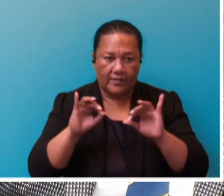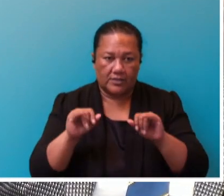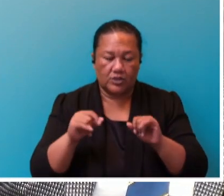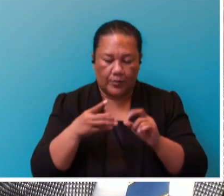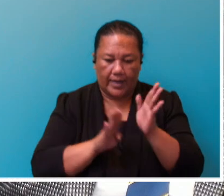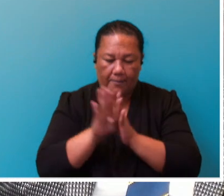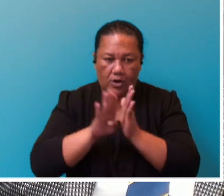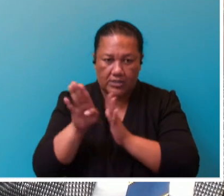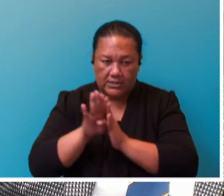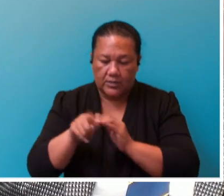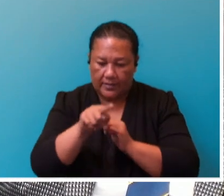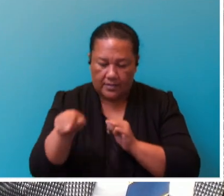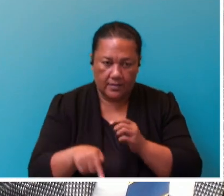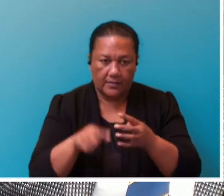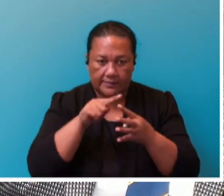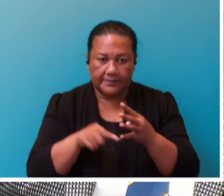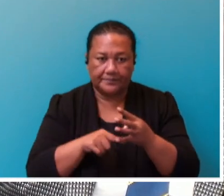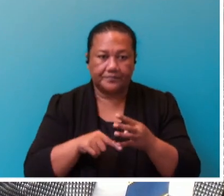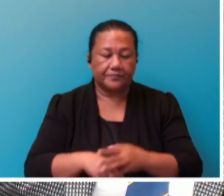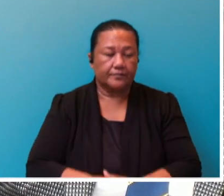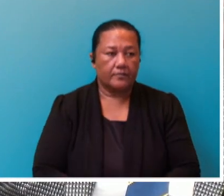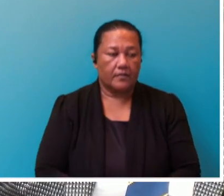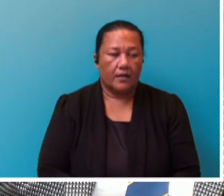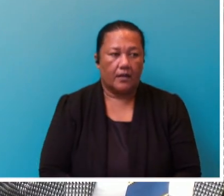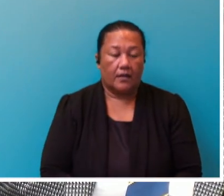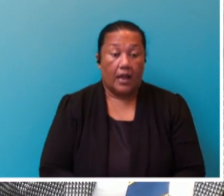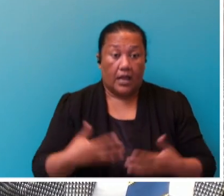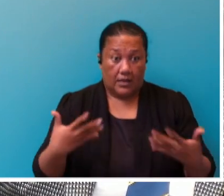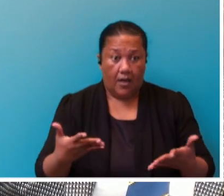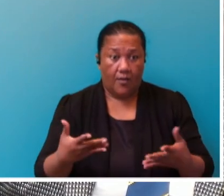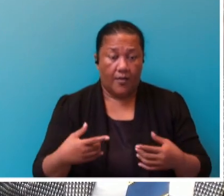progress with those. One of the things that irks me at the moment is